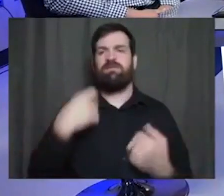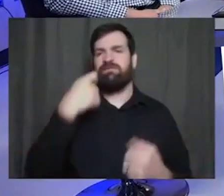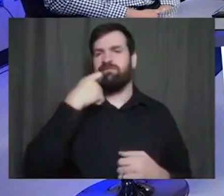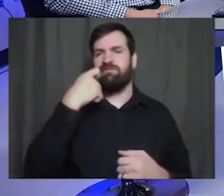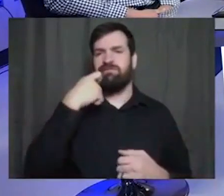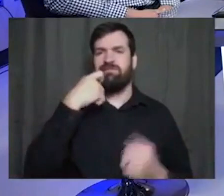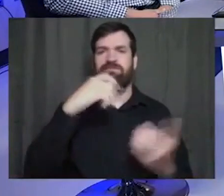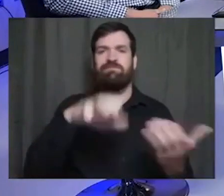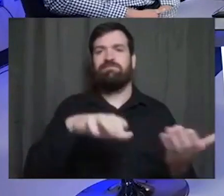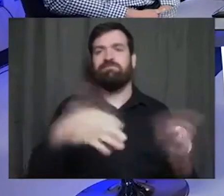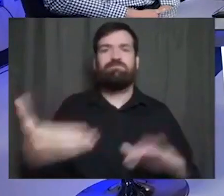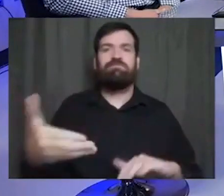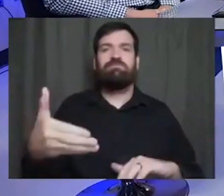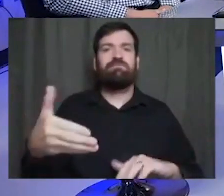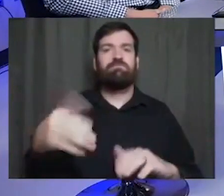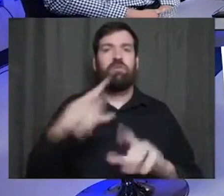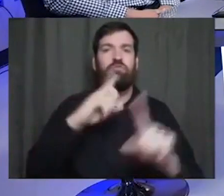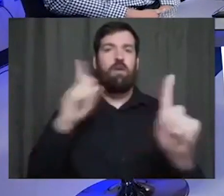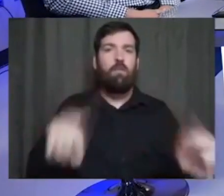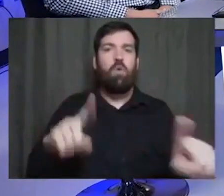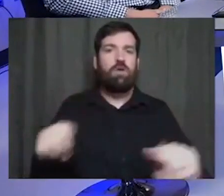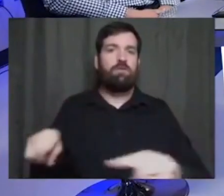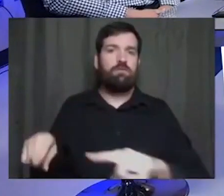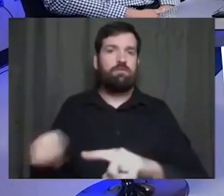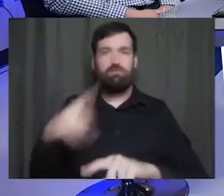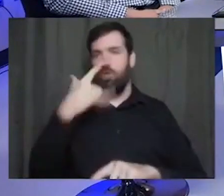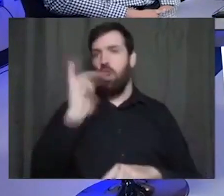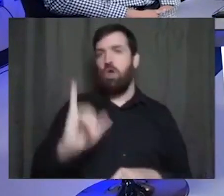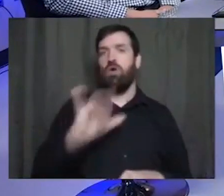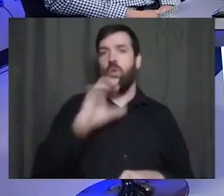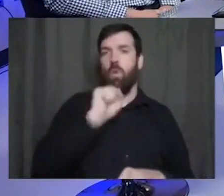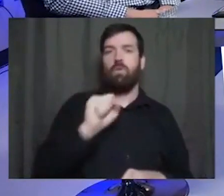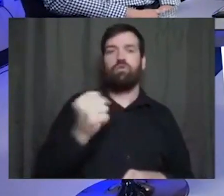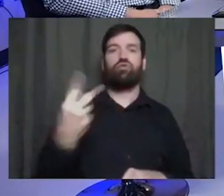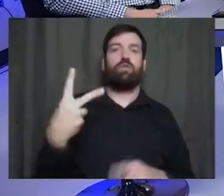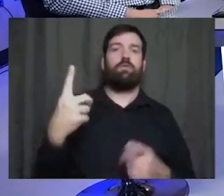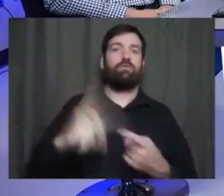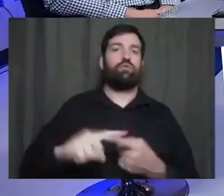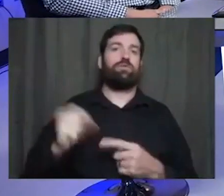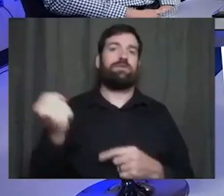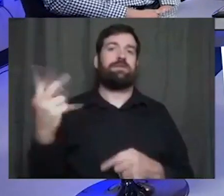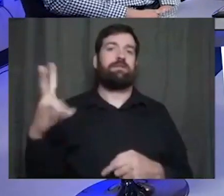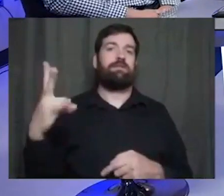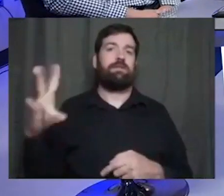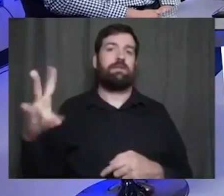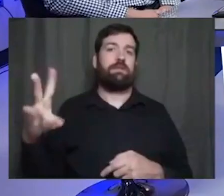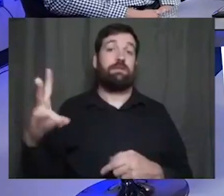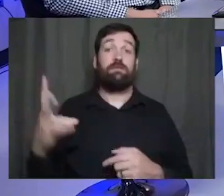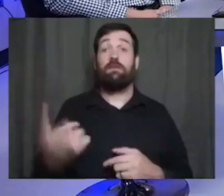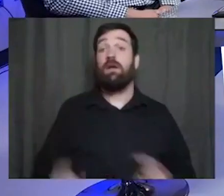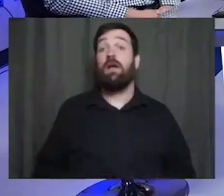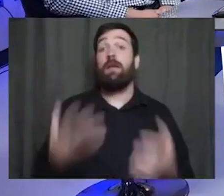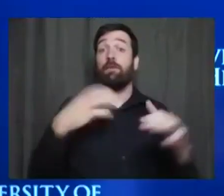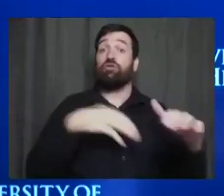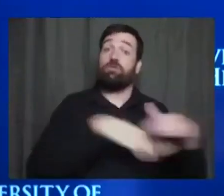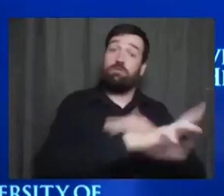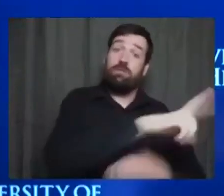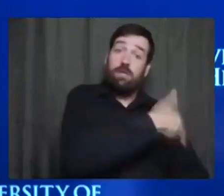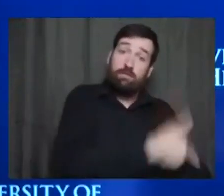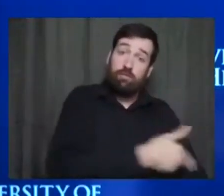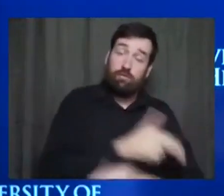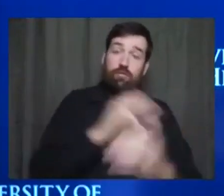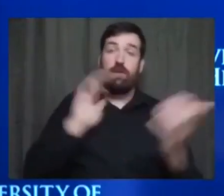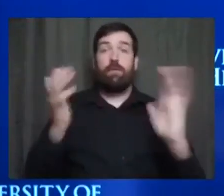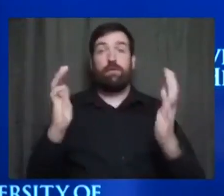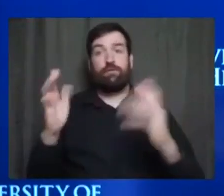mortality weekly report that looks at adolescents 12 to 17. And their hospitalization rate compared to the last